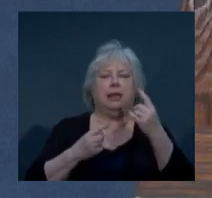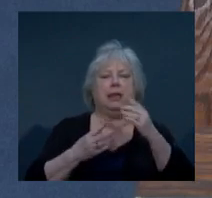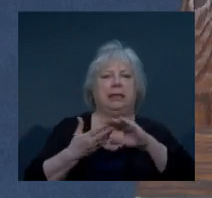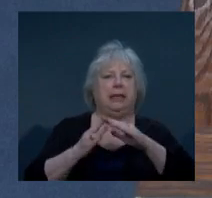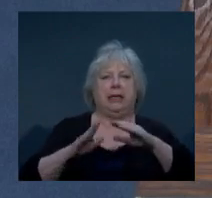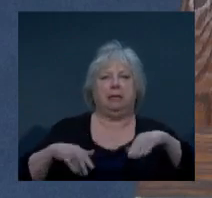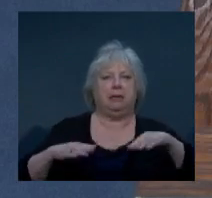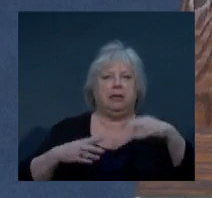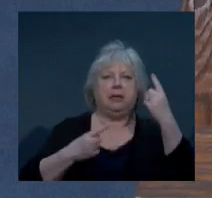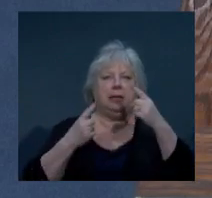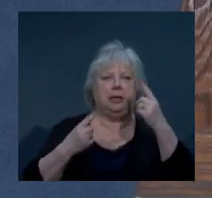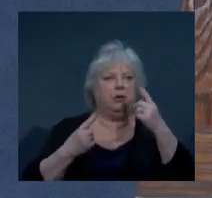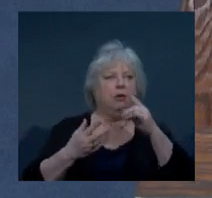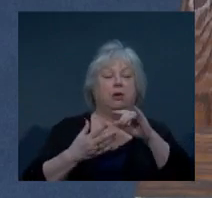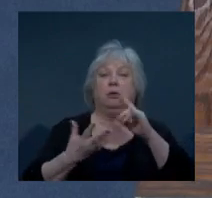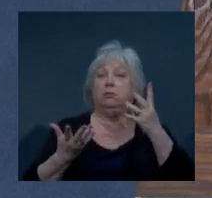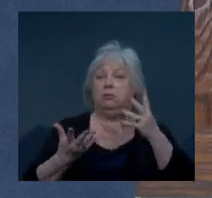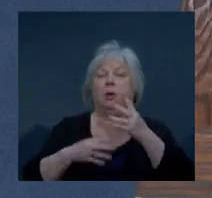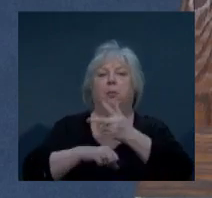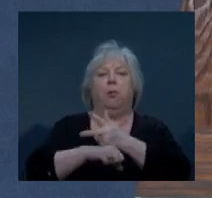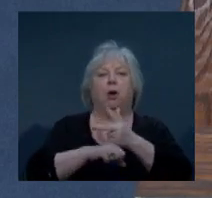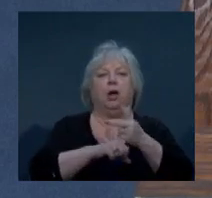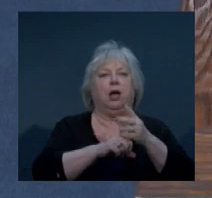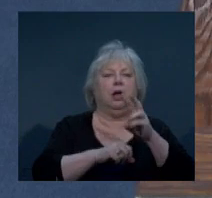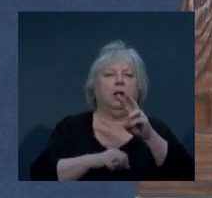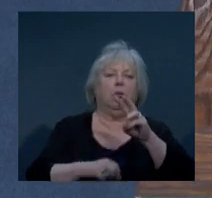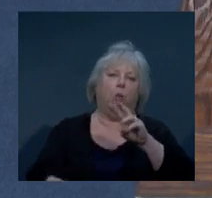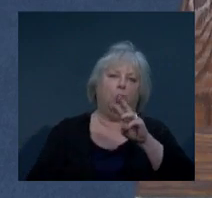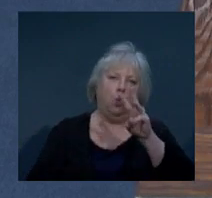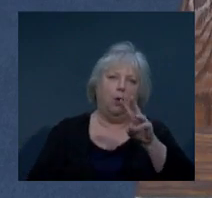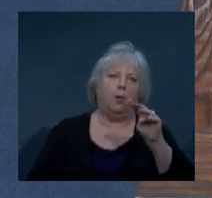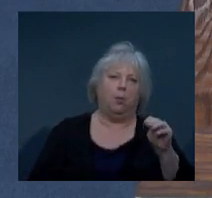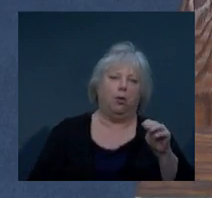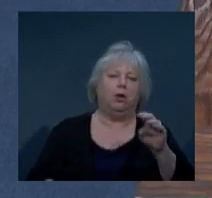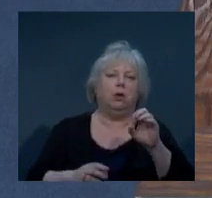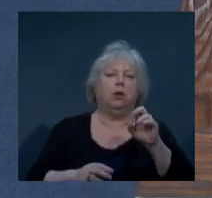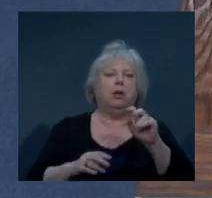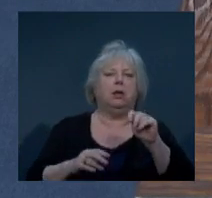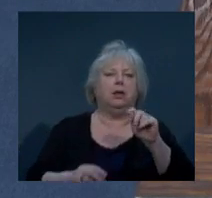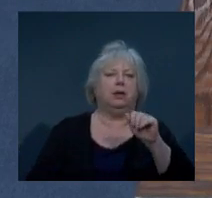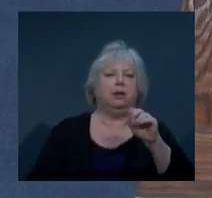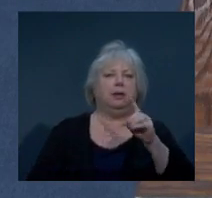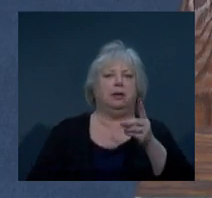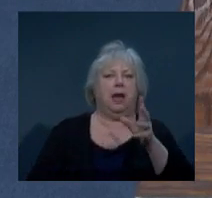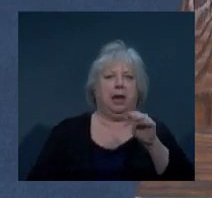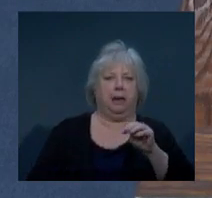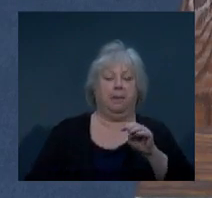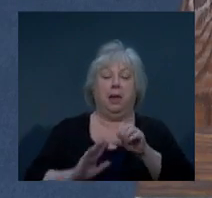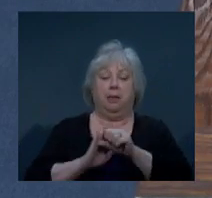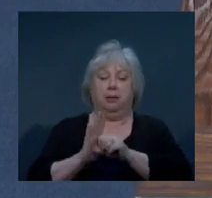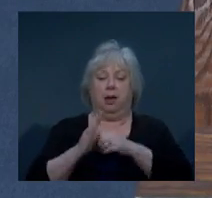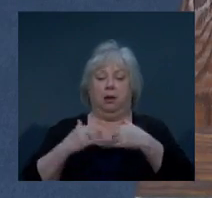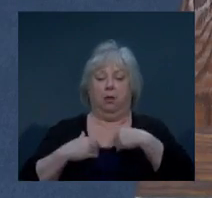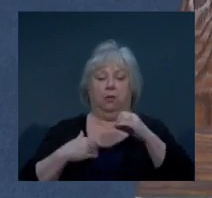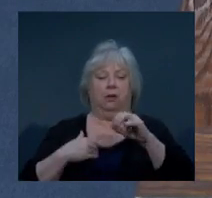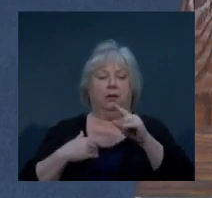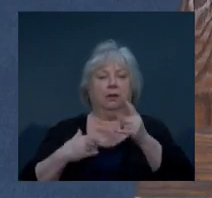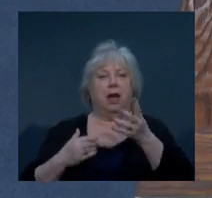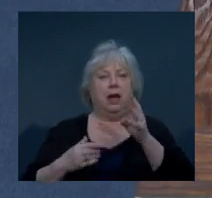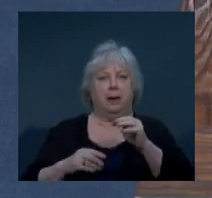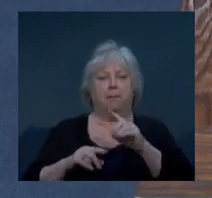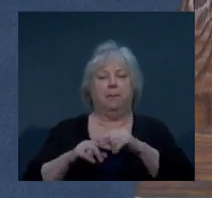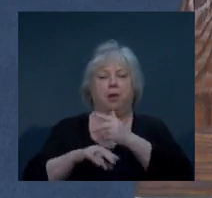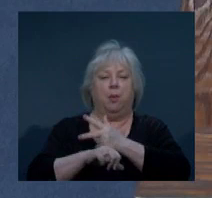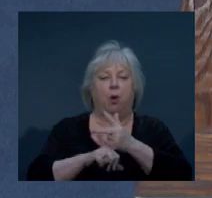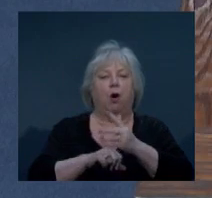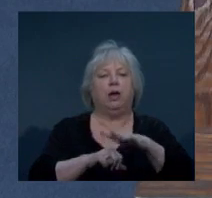is parking at War Memorial Stadium. The state owns the stadium itself, but all the parking lots and all the ground